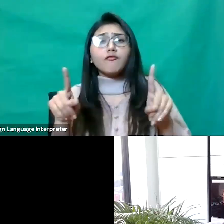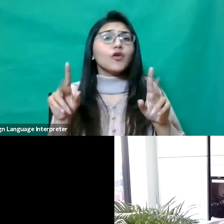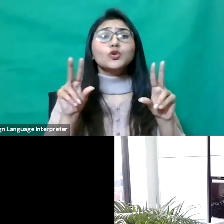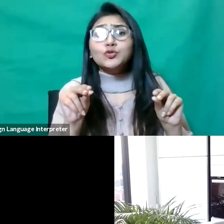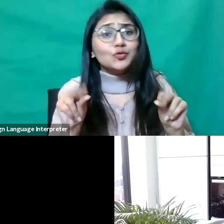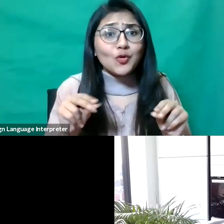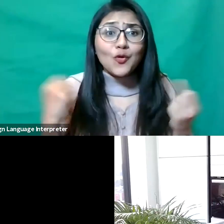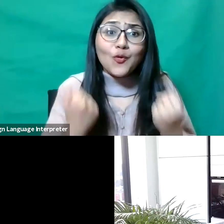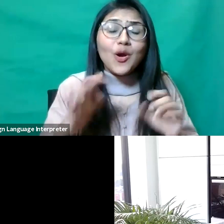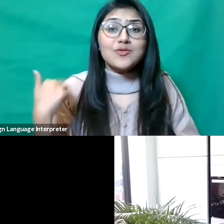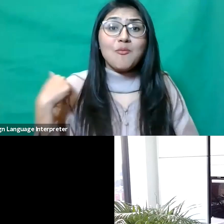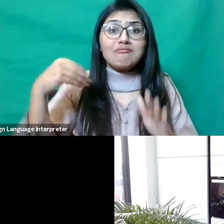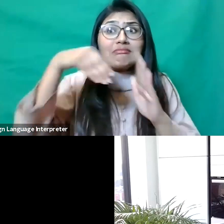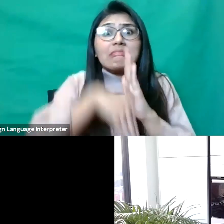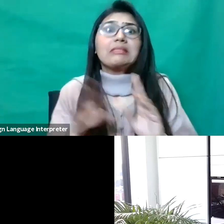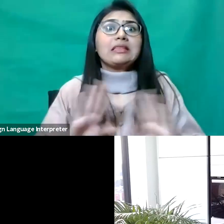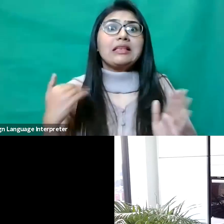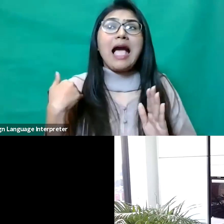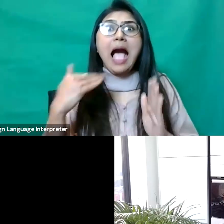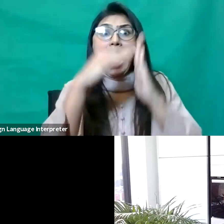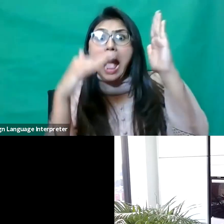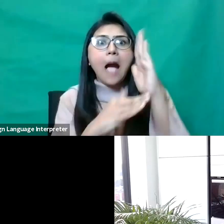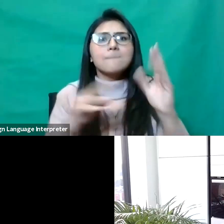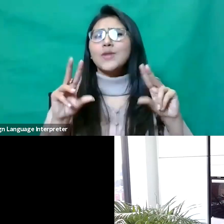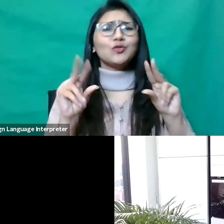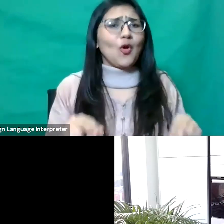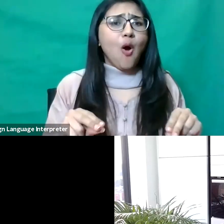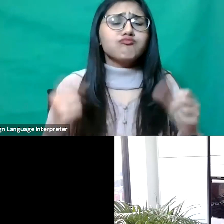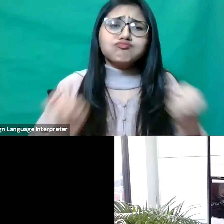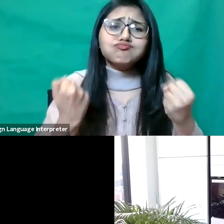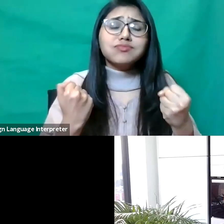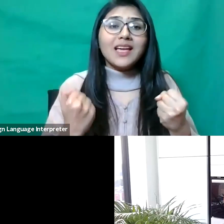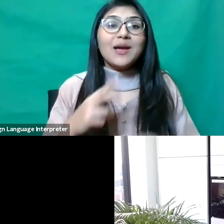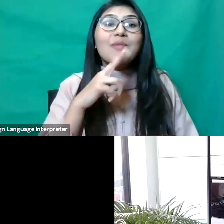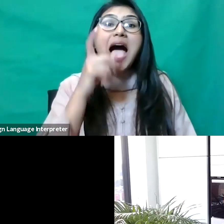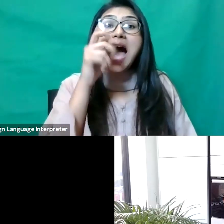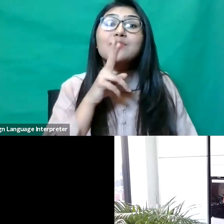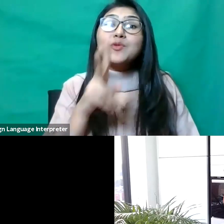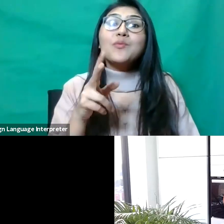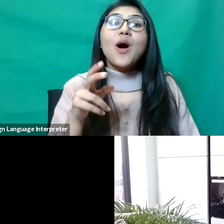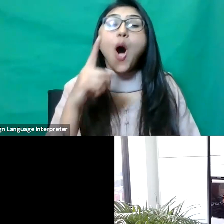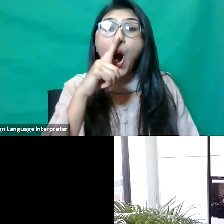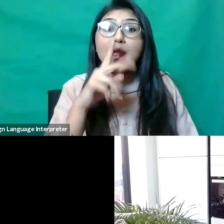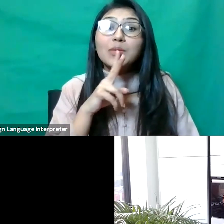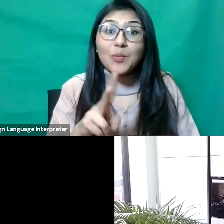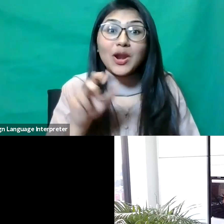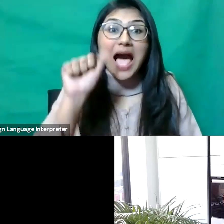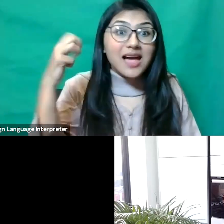it. Yeah, I know. So what I like to say is it's a differability. The moment you learn to accept